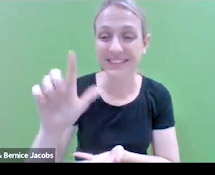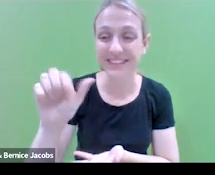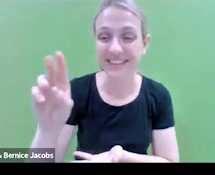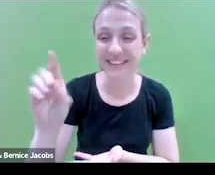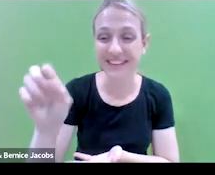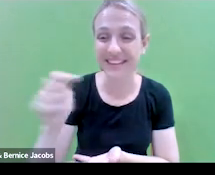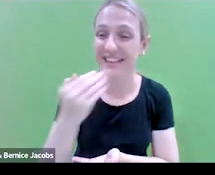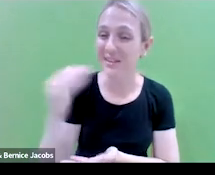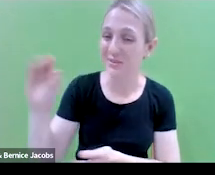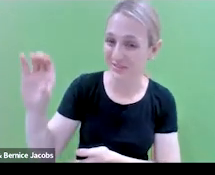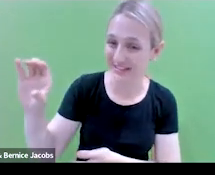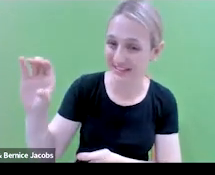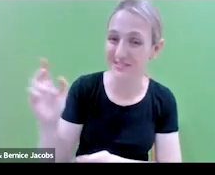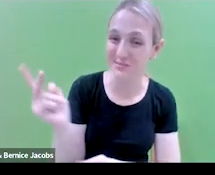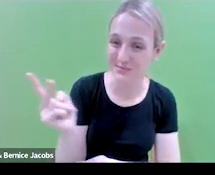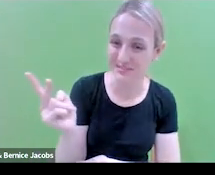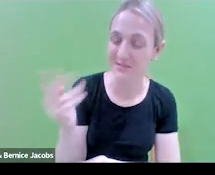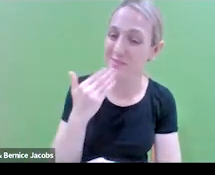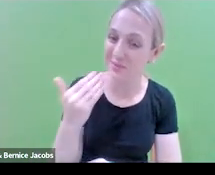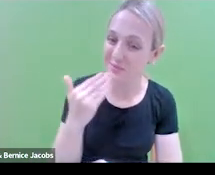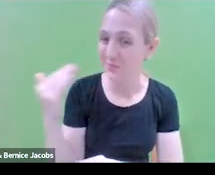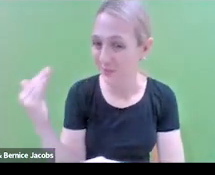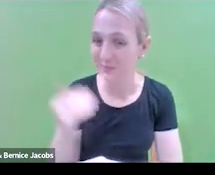Cheswe for putting the session together.